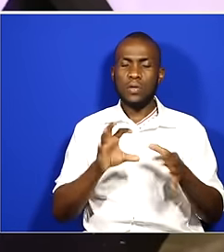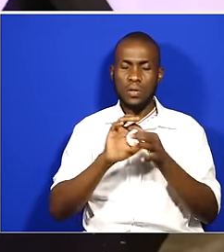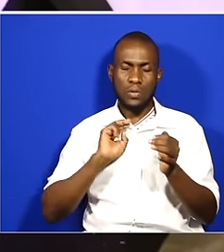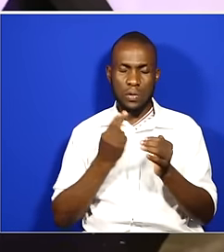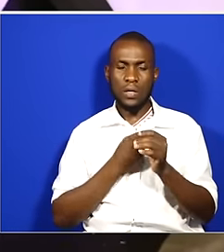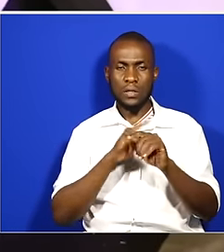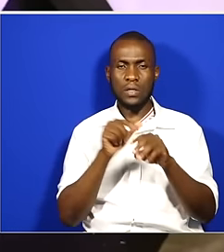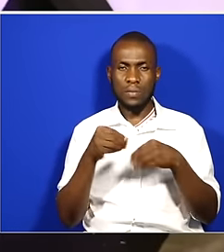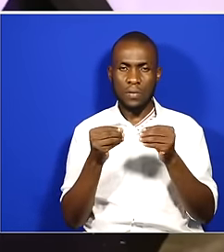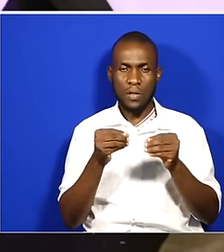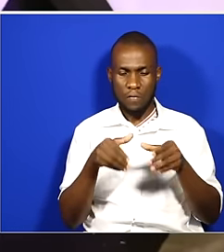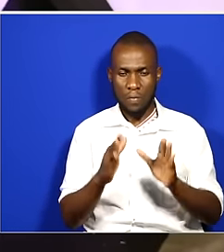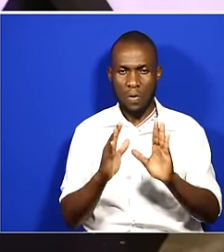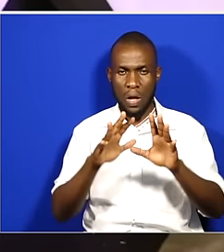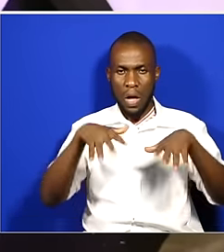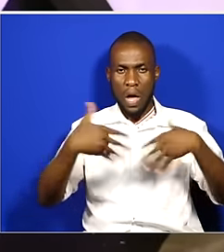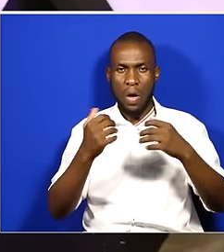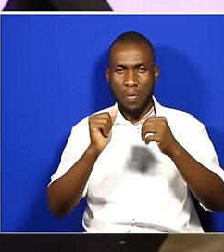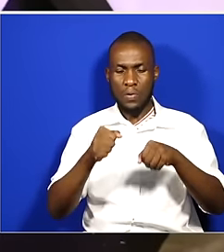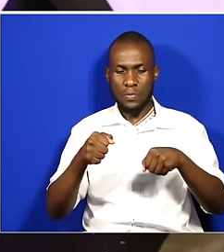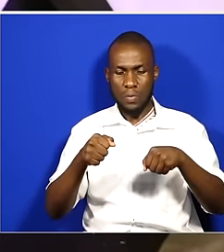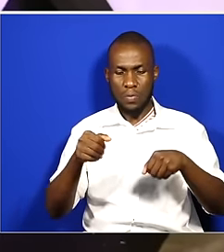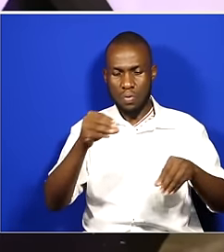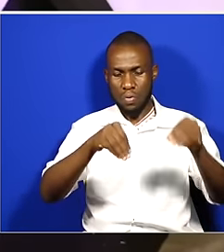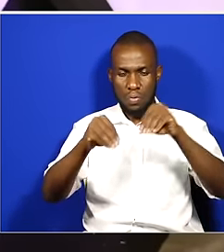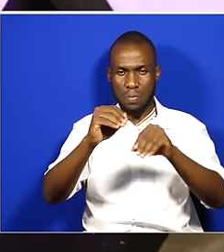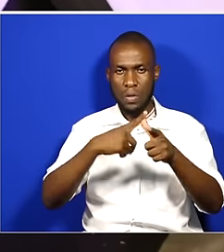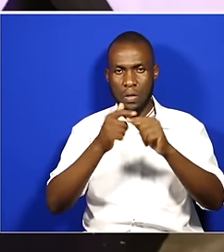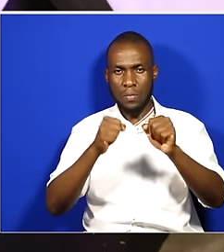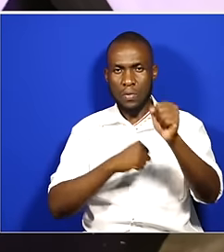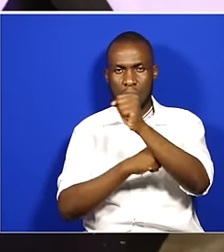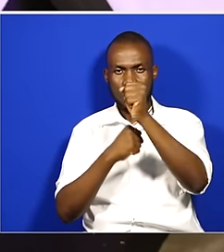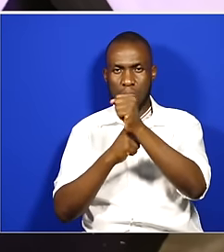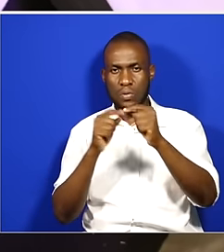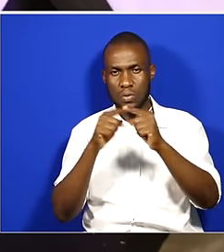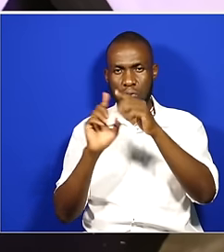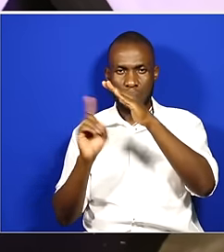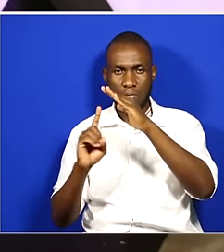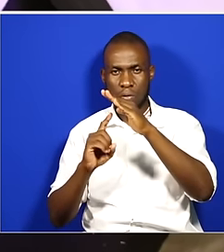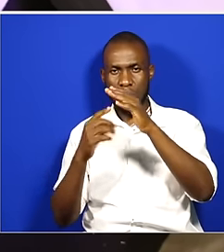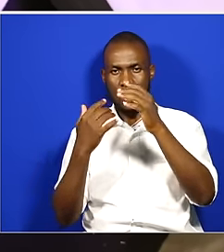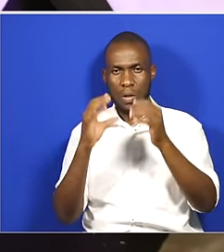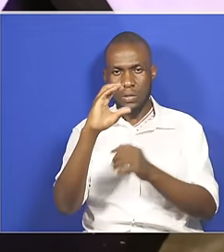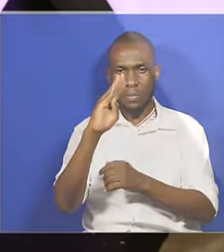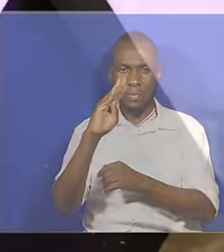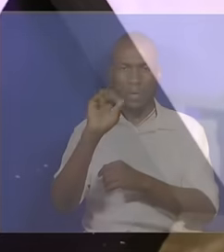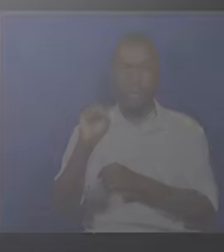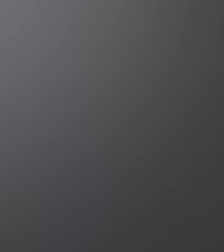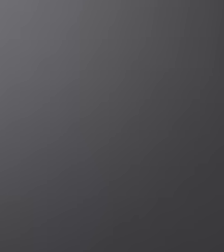we provide you some direction on how you can give and how you can be a support to this ministry at CBS.